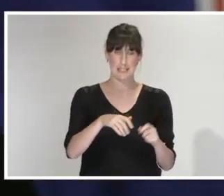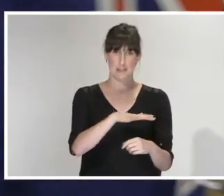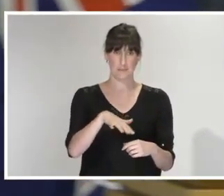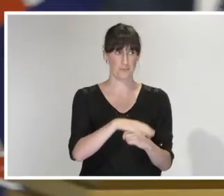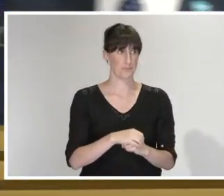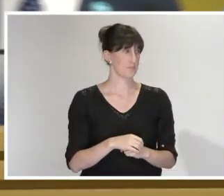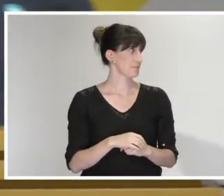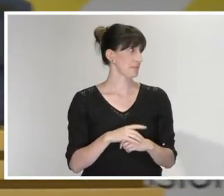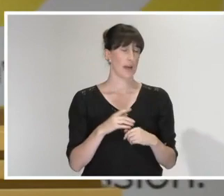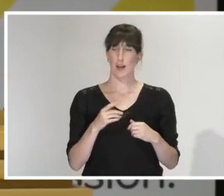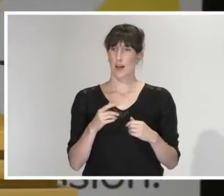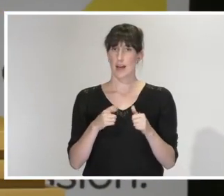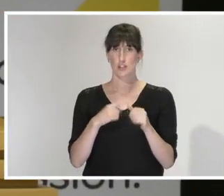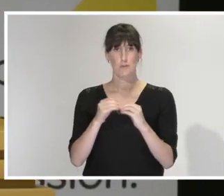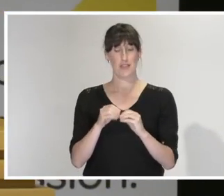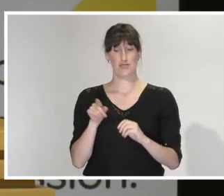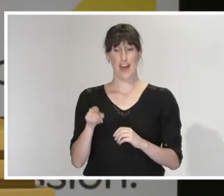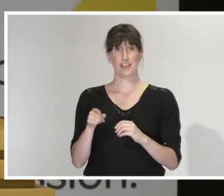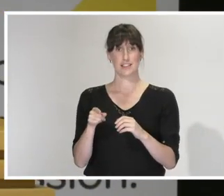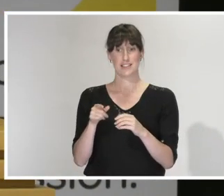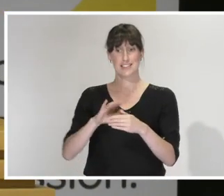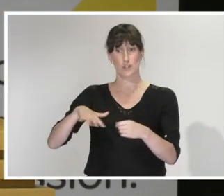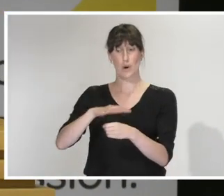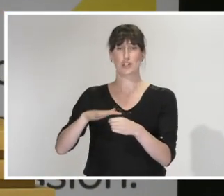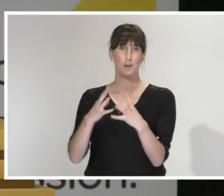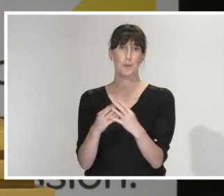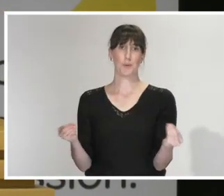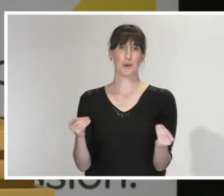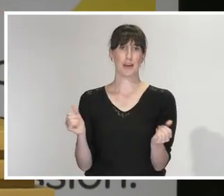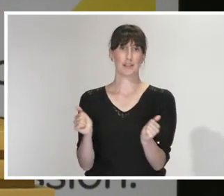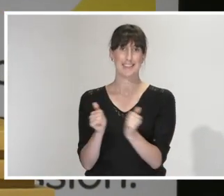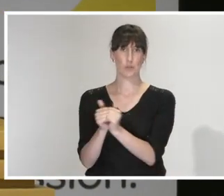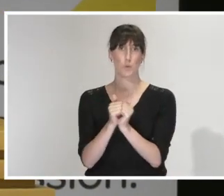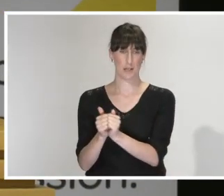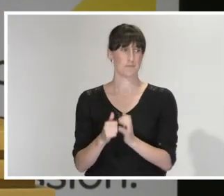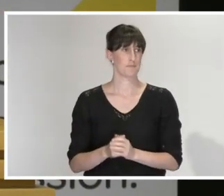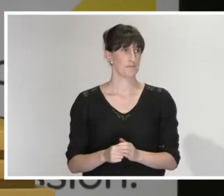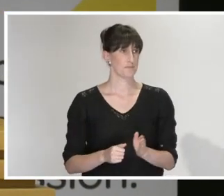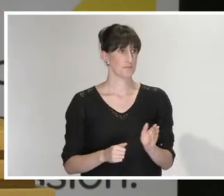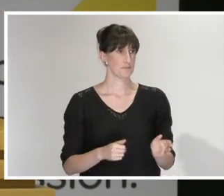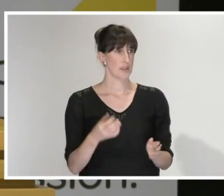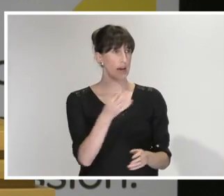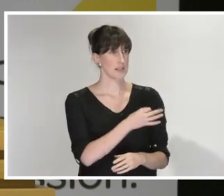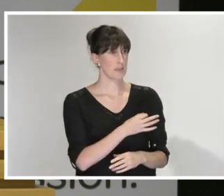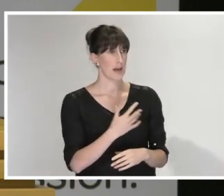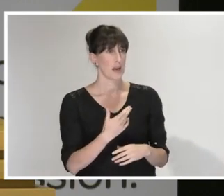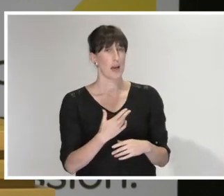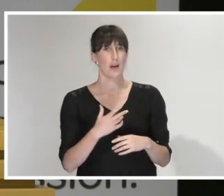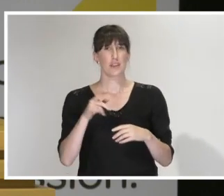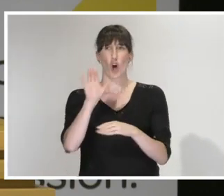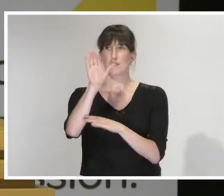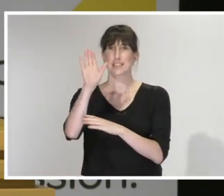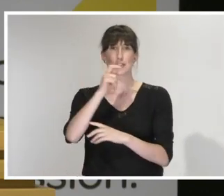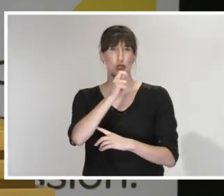negotiation has now been settled. Prime Minister, a Washington Post headline this morning read, "New Zealand isn't just flattening the curve, it's squashing it." Would that be an